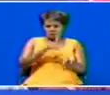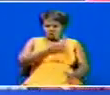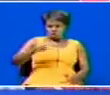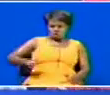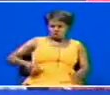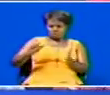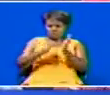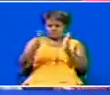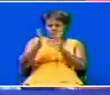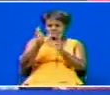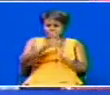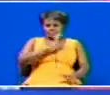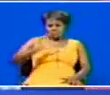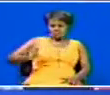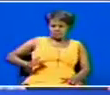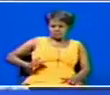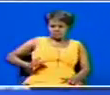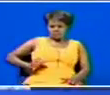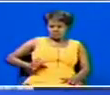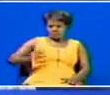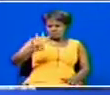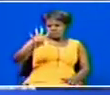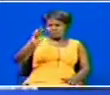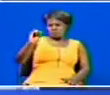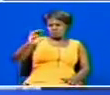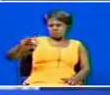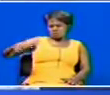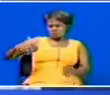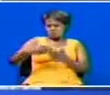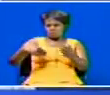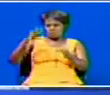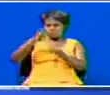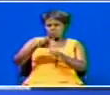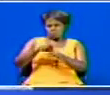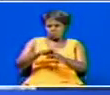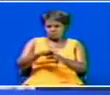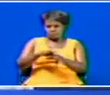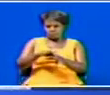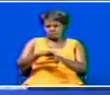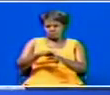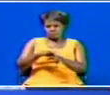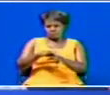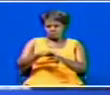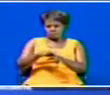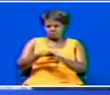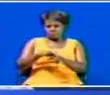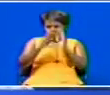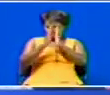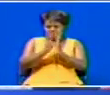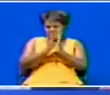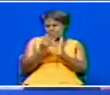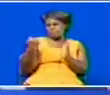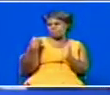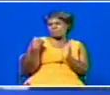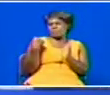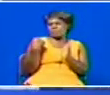Jesus Christ. And we went to about 40 counties just before the elections, and all we were taking was prayer. And recently,